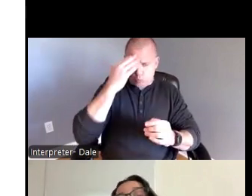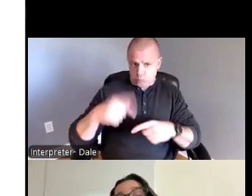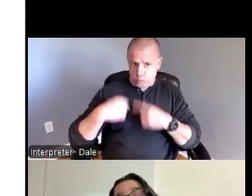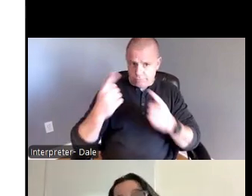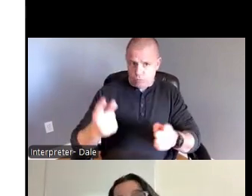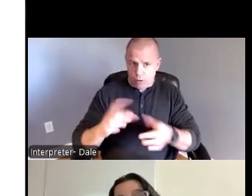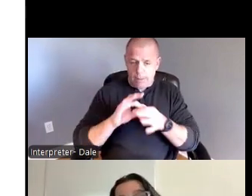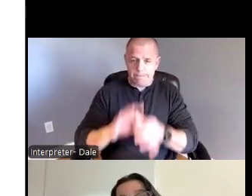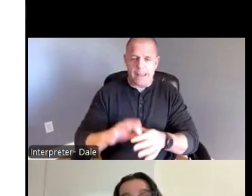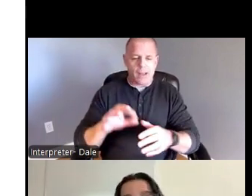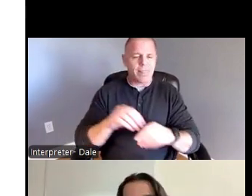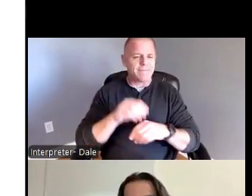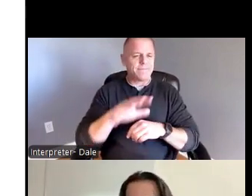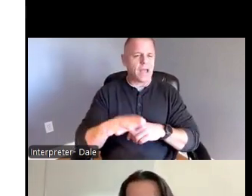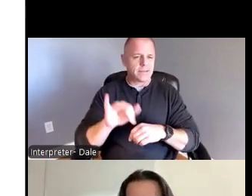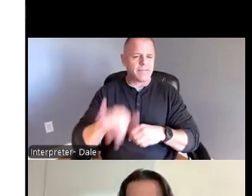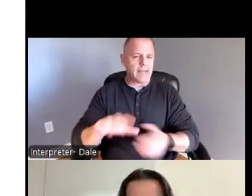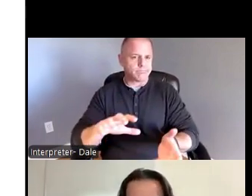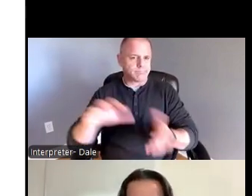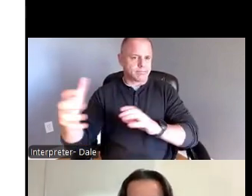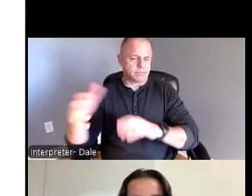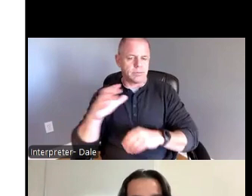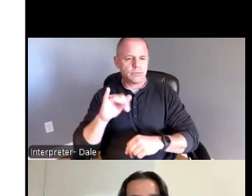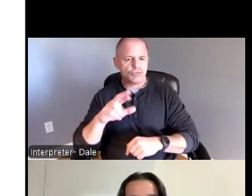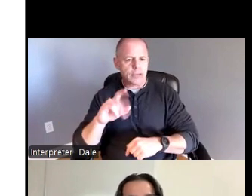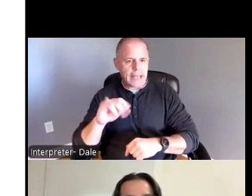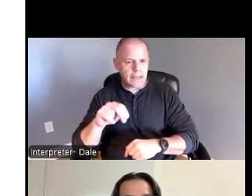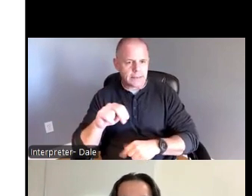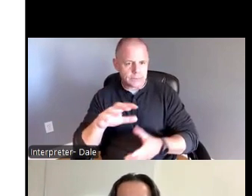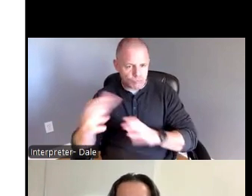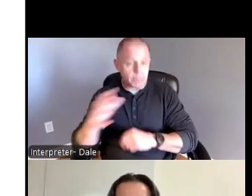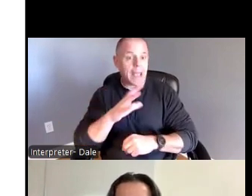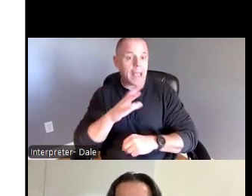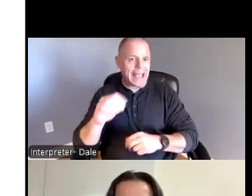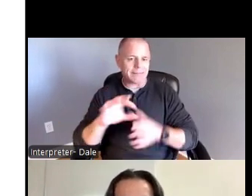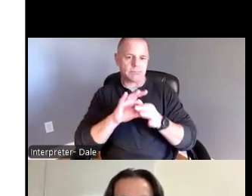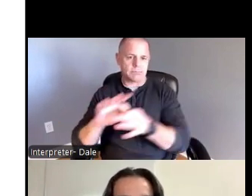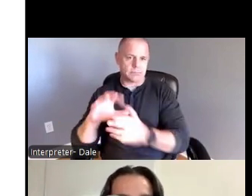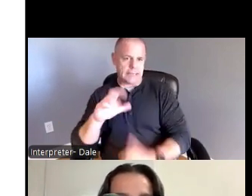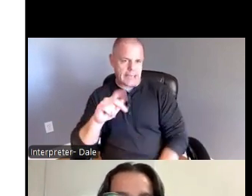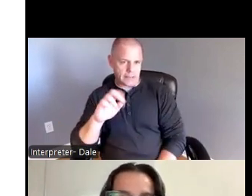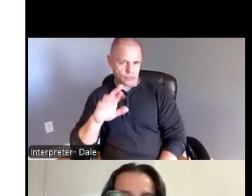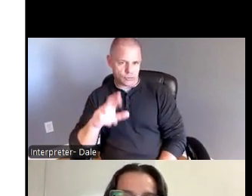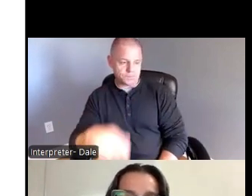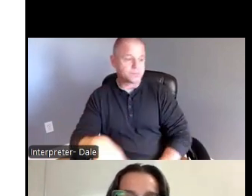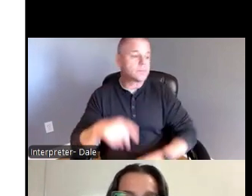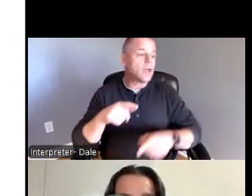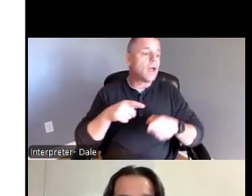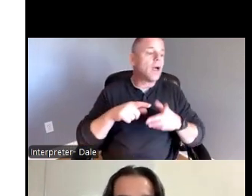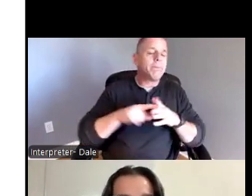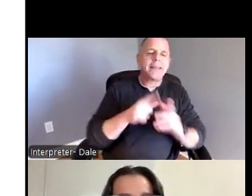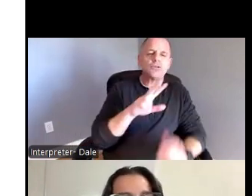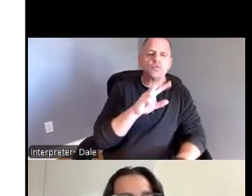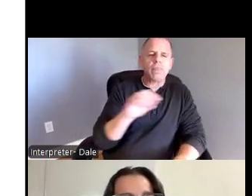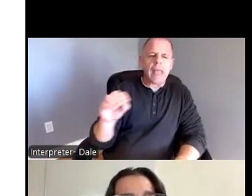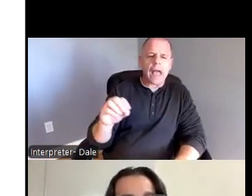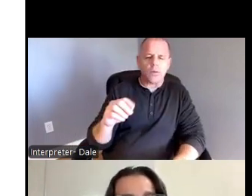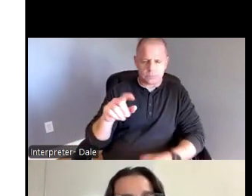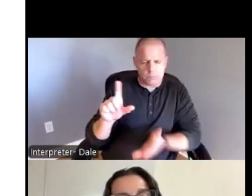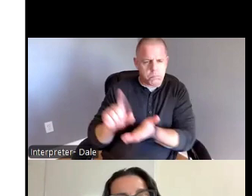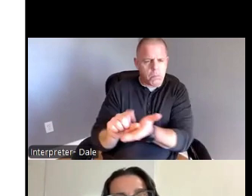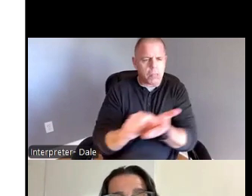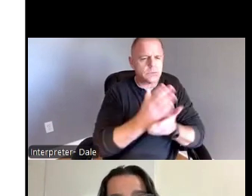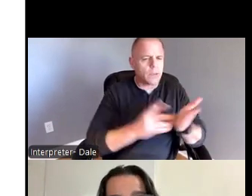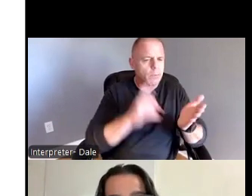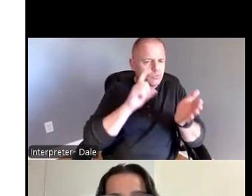of circadian disruption and cancer. So in the early 2000s, some studies started to be published showing